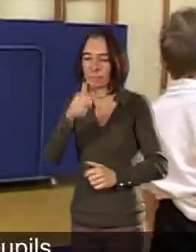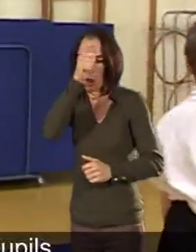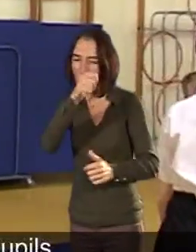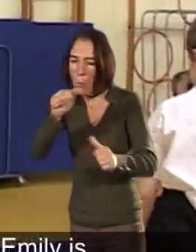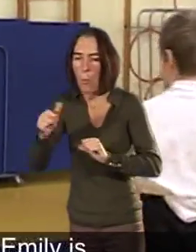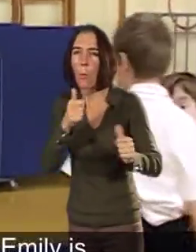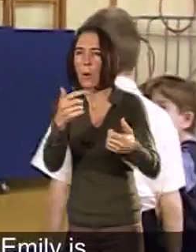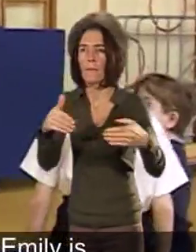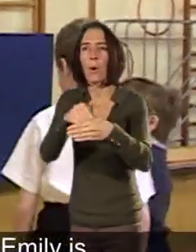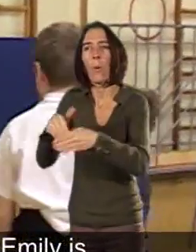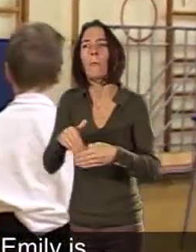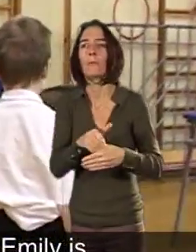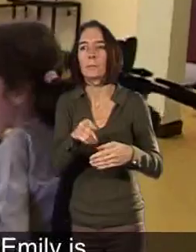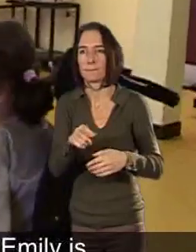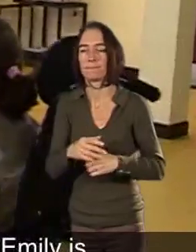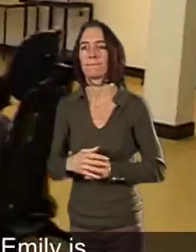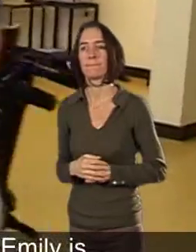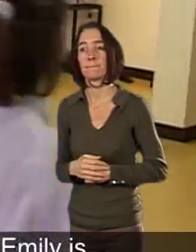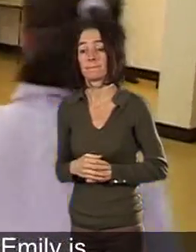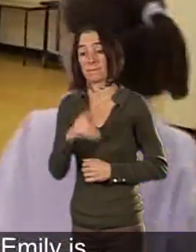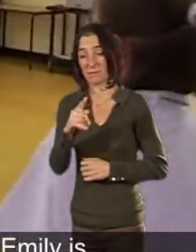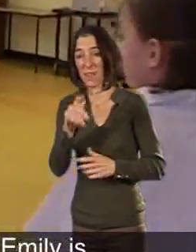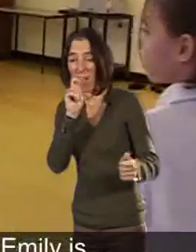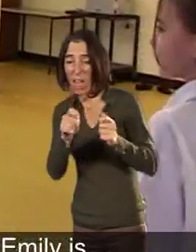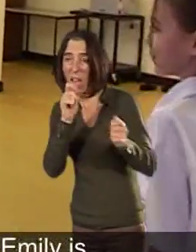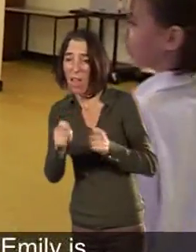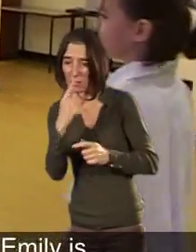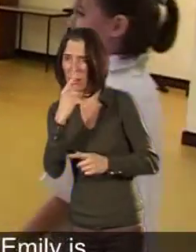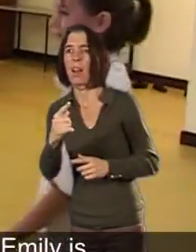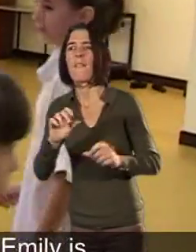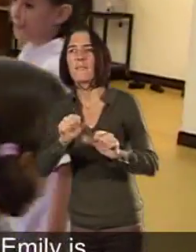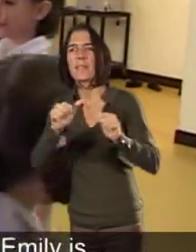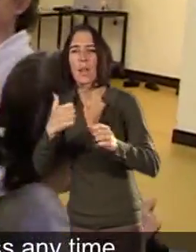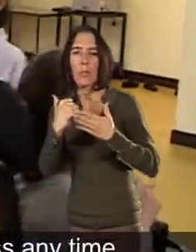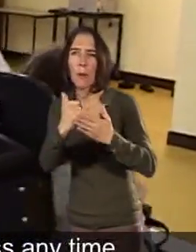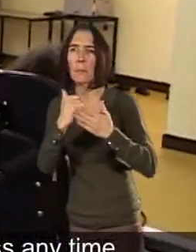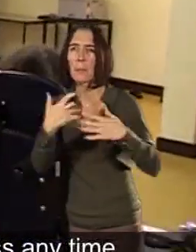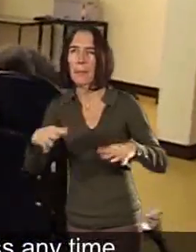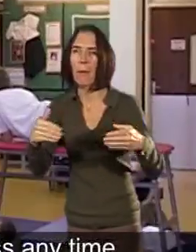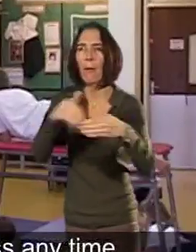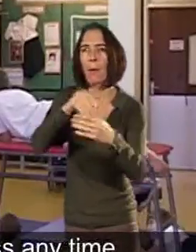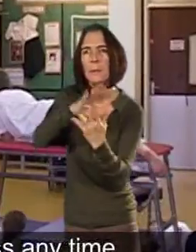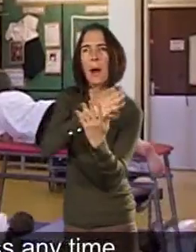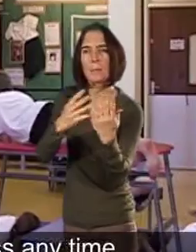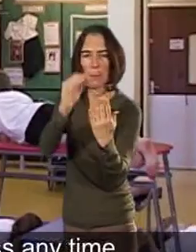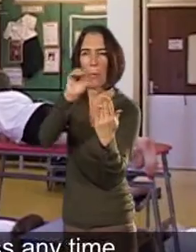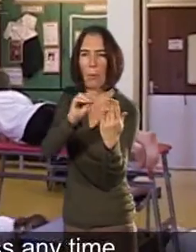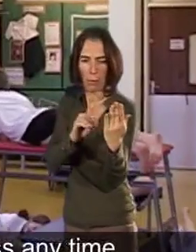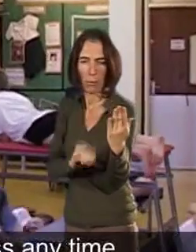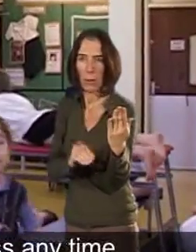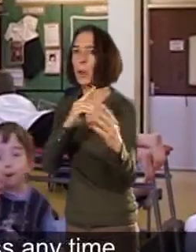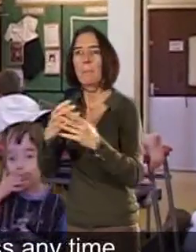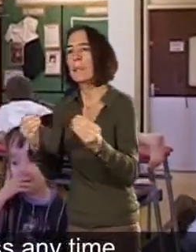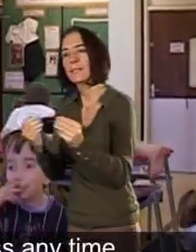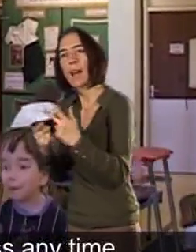part. A reasonable adjustment made for Emily is that her physiotherapy is timetabled into the PE lesson so that she does not miss